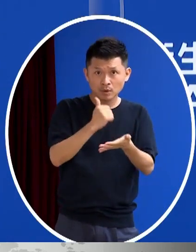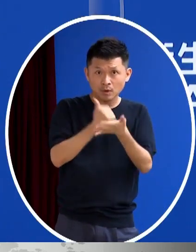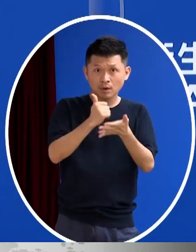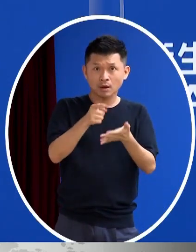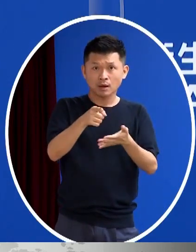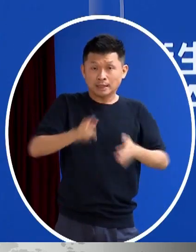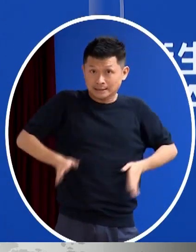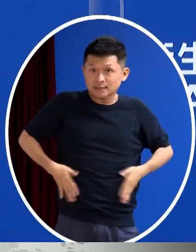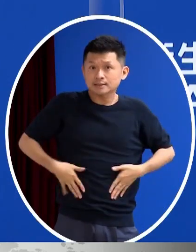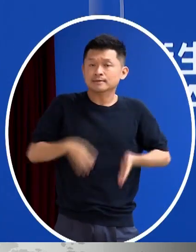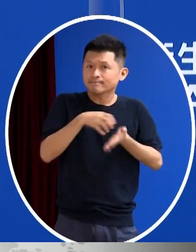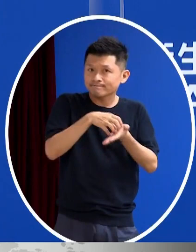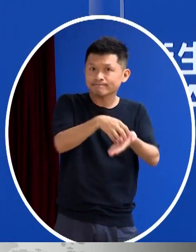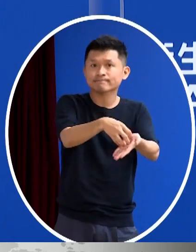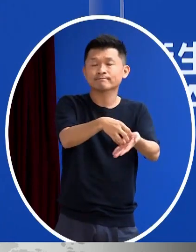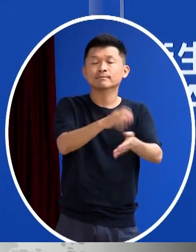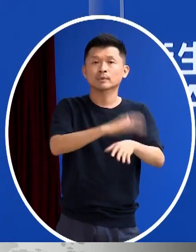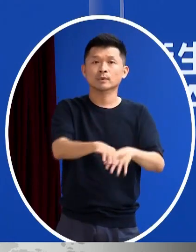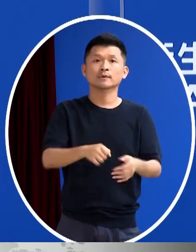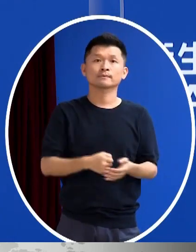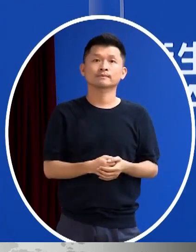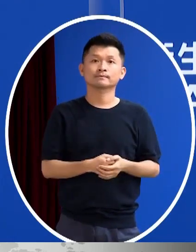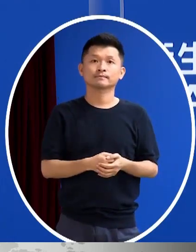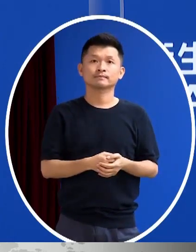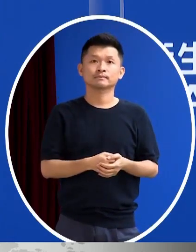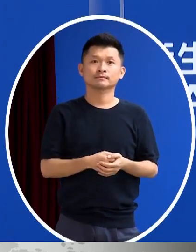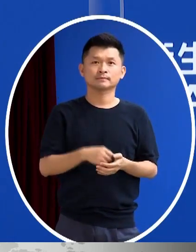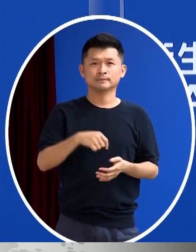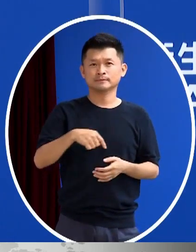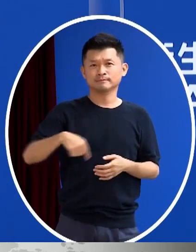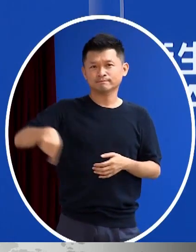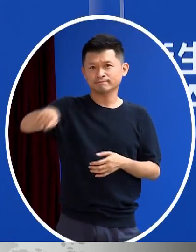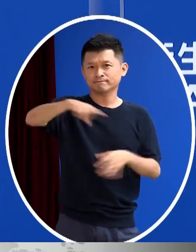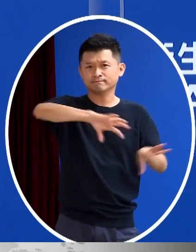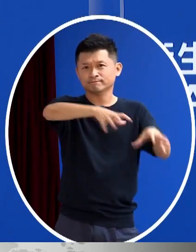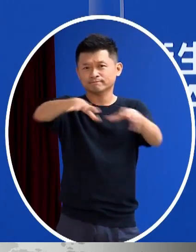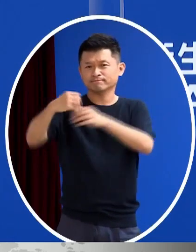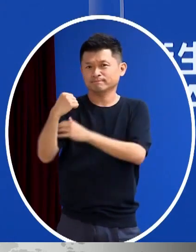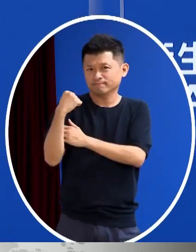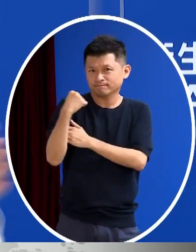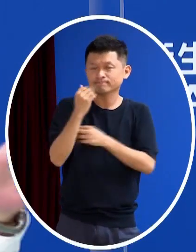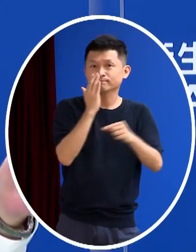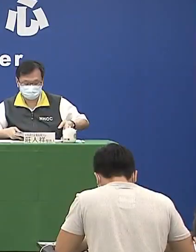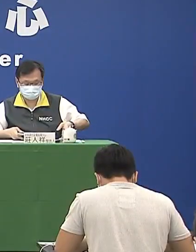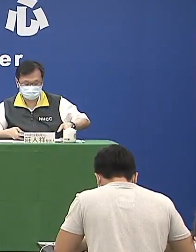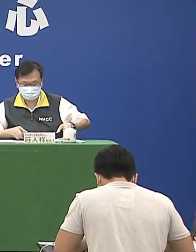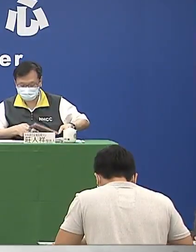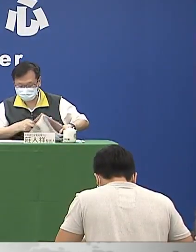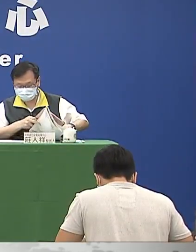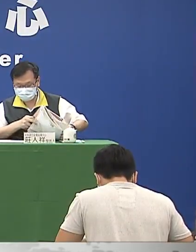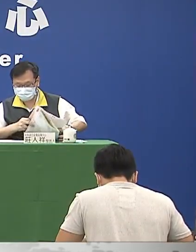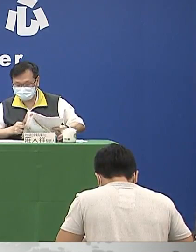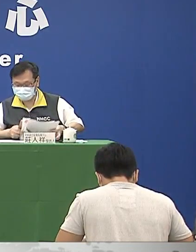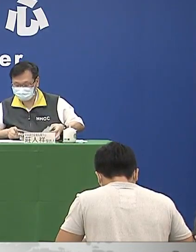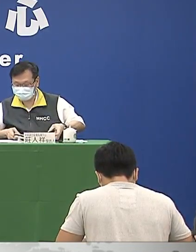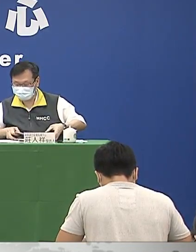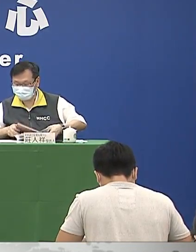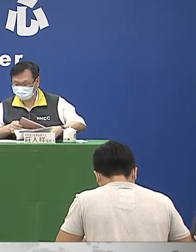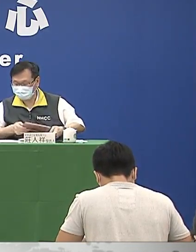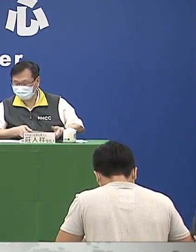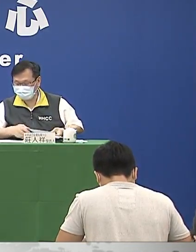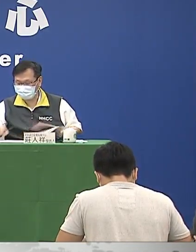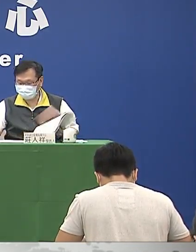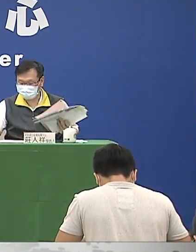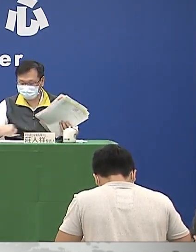use after a certain degree of scientific evidence is gathered in Phase 3. Everyone is racing against time. Chen said countries with